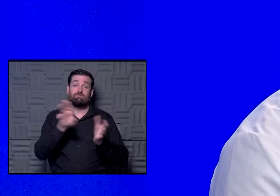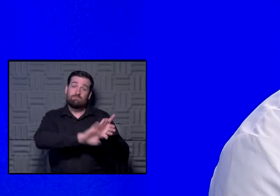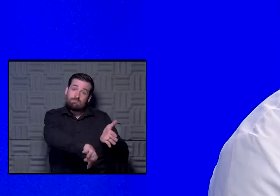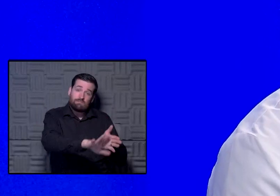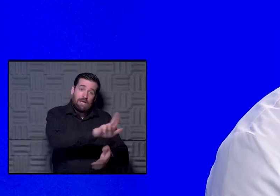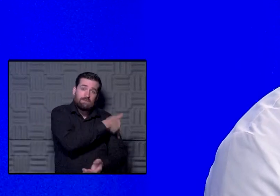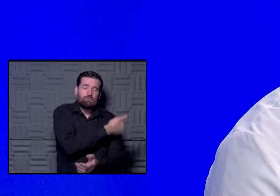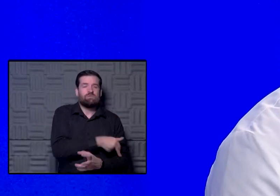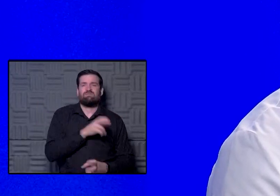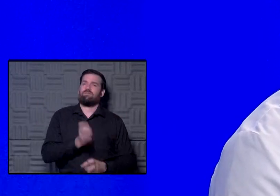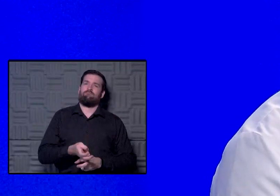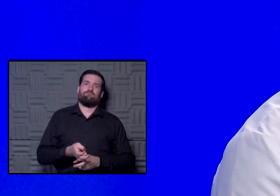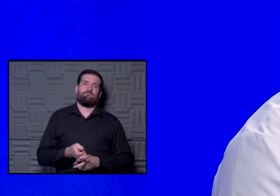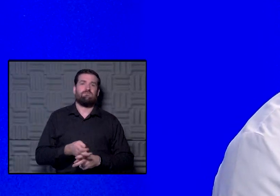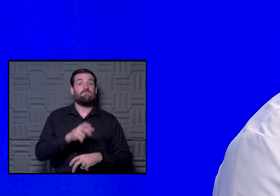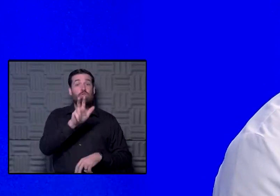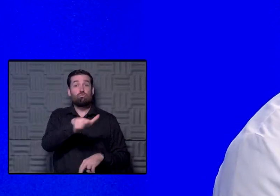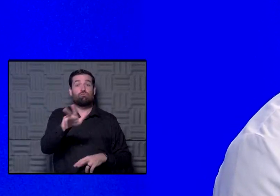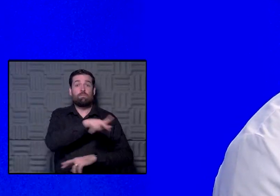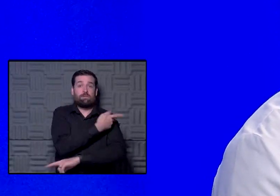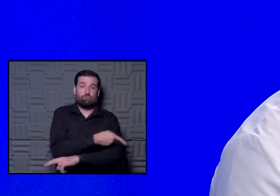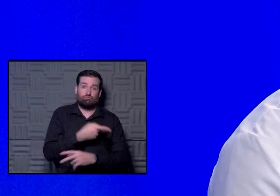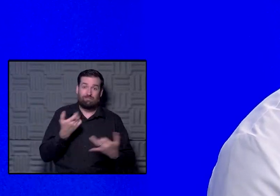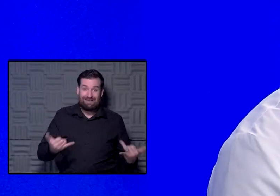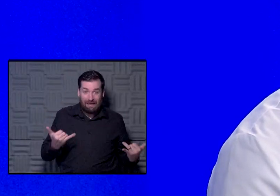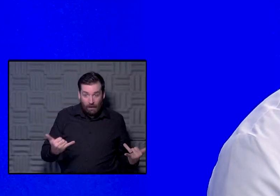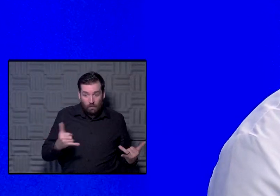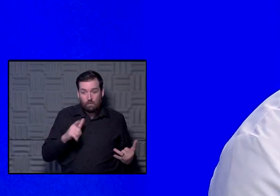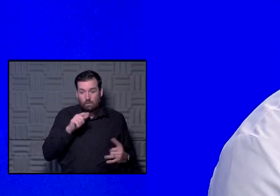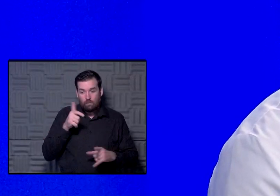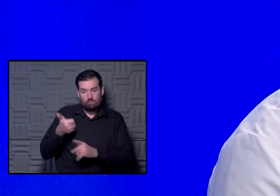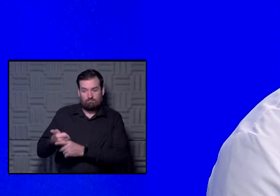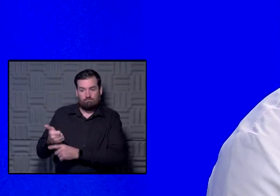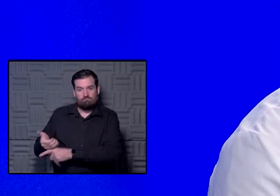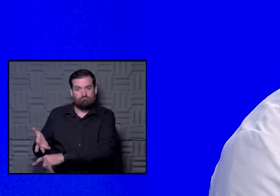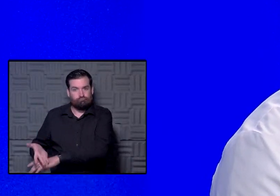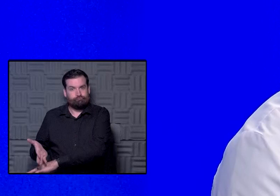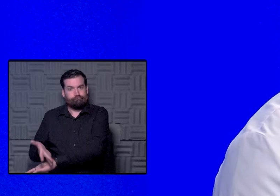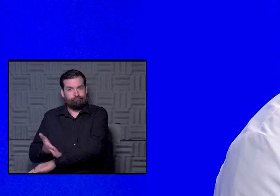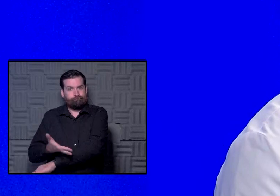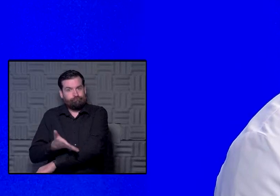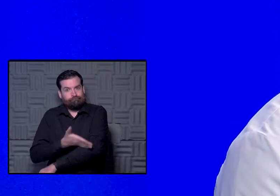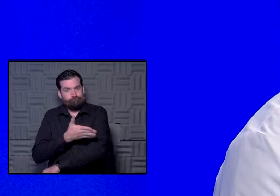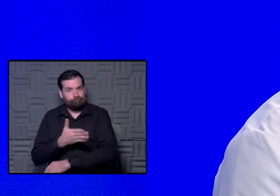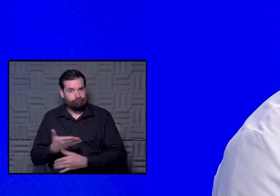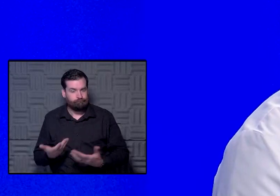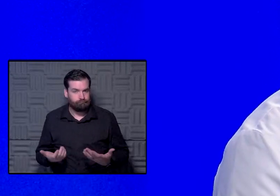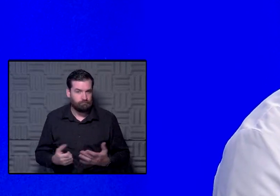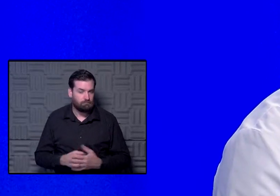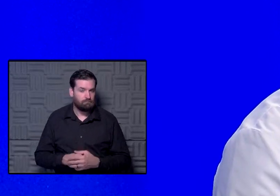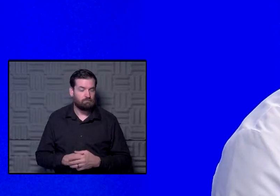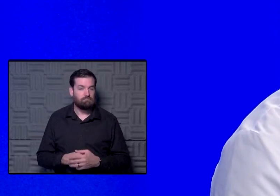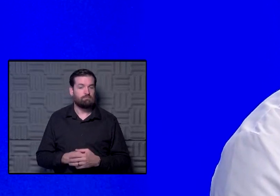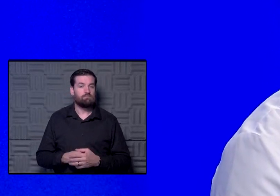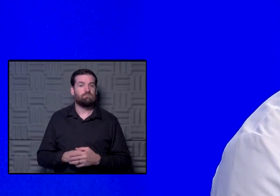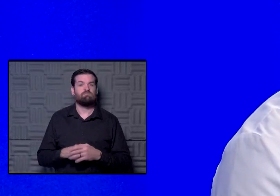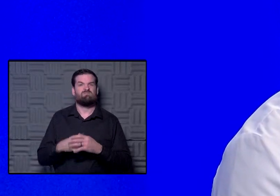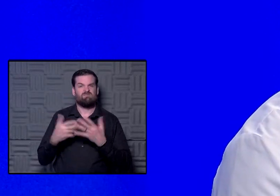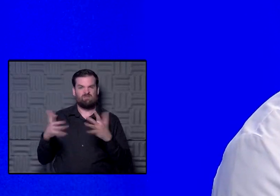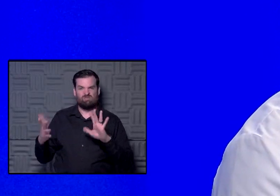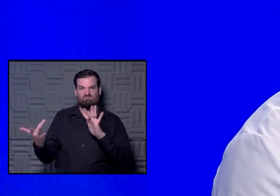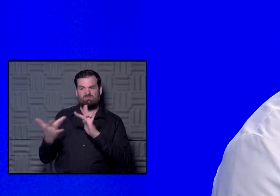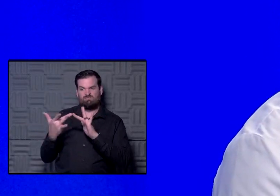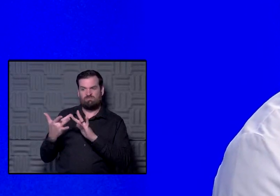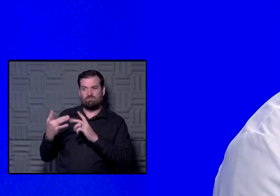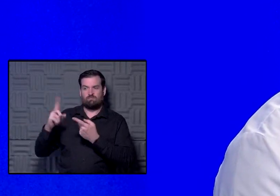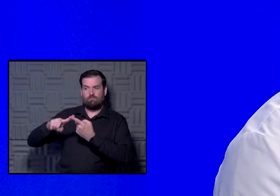have seen this. You know, we have 33 patients in the hospital right now who are in that recovery stage. You know, I've been contacted within the last week